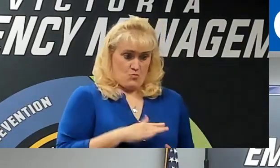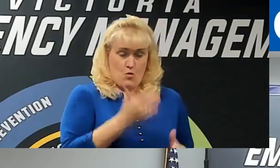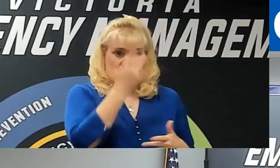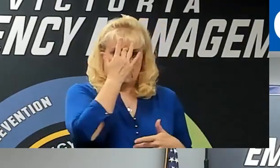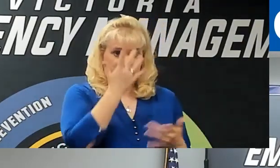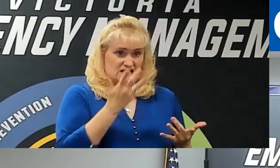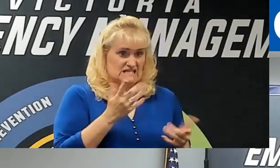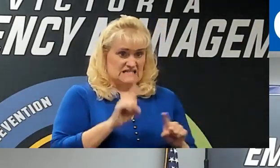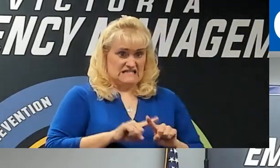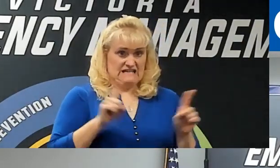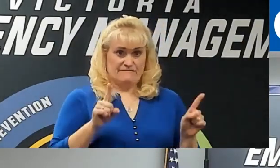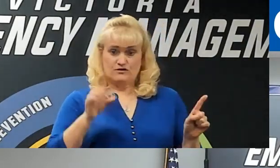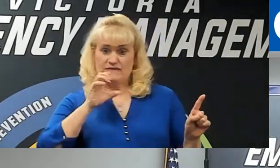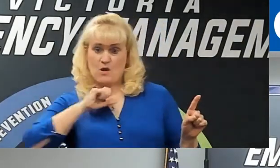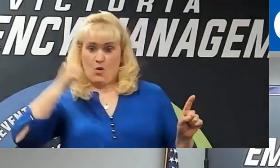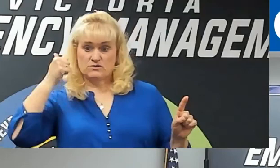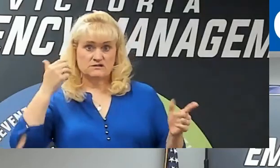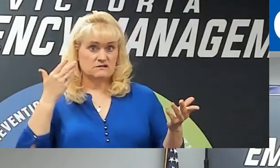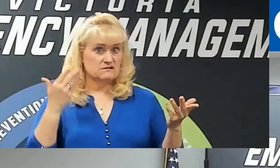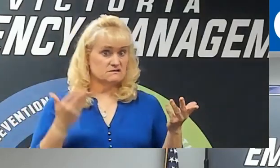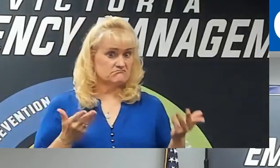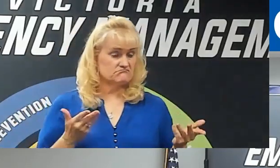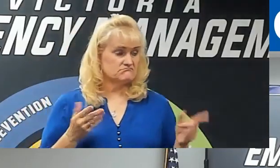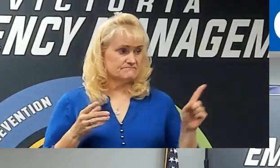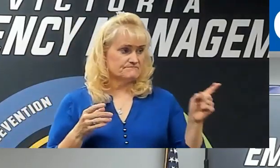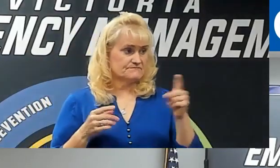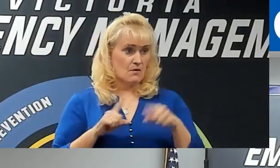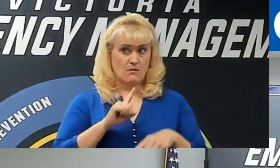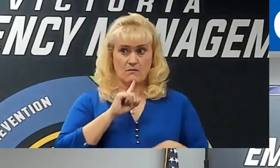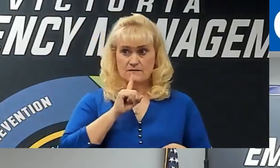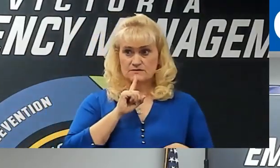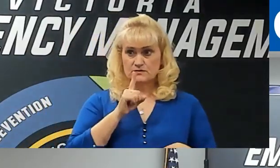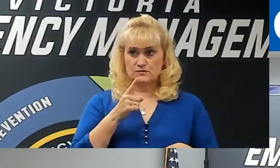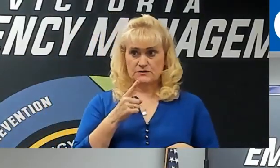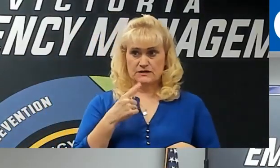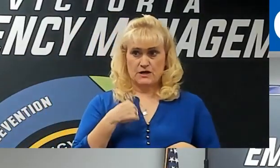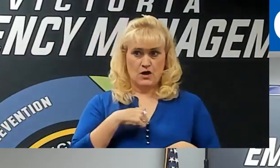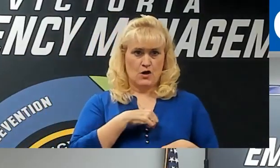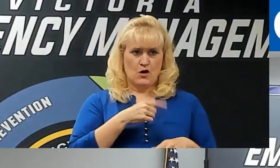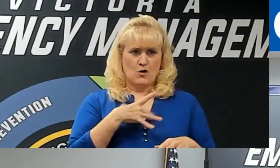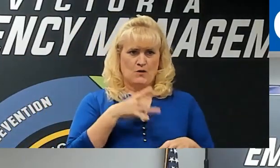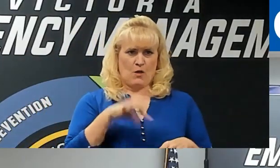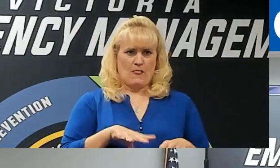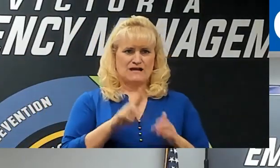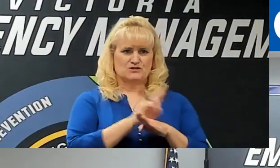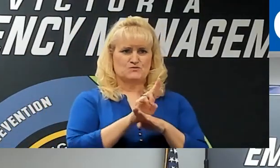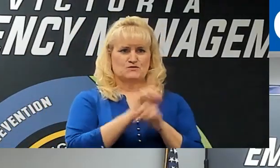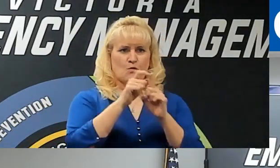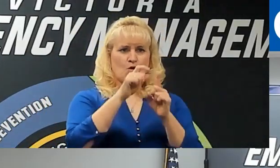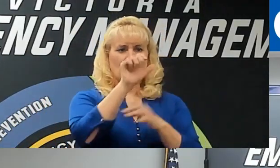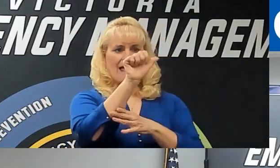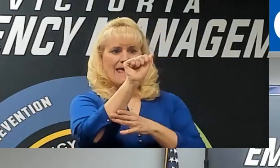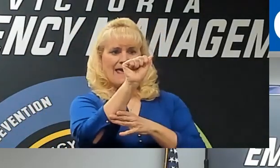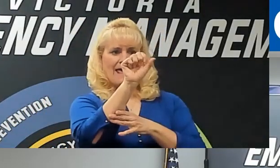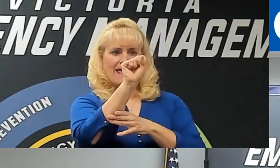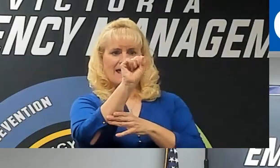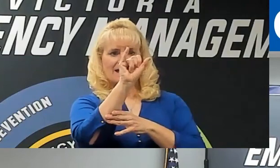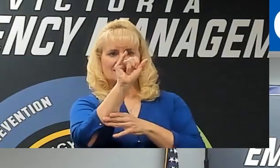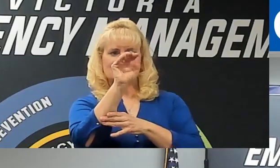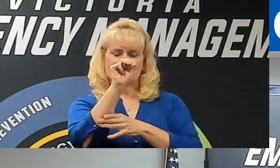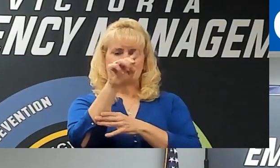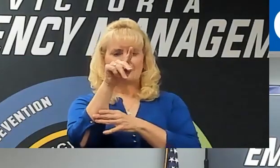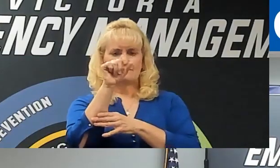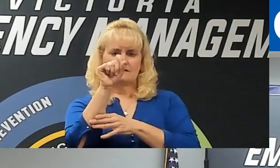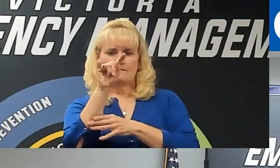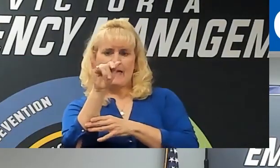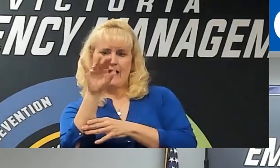Go ahead, yeah, and I think we'll both have something to say on this. Absolutely, and we don't like using the term asymptomatic because, waking up and feeling a little more tired